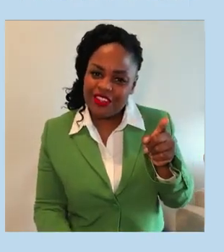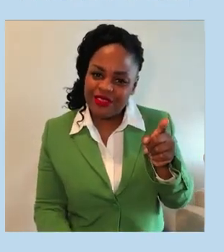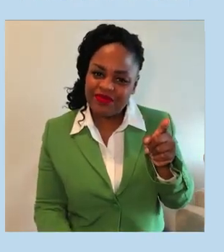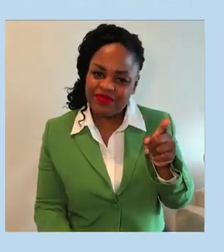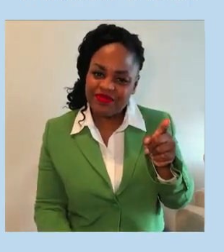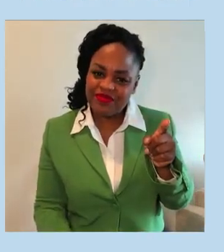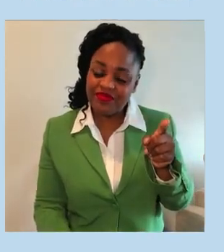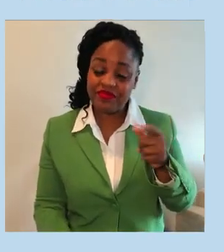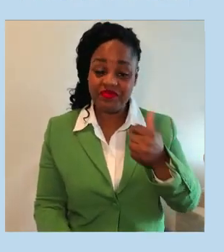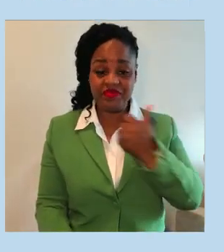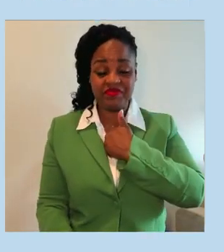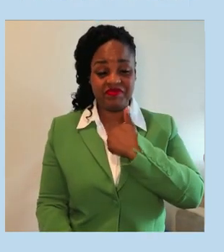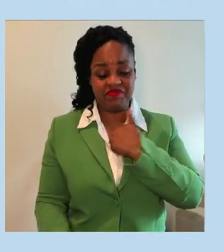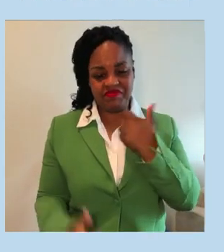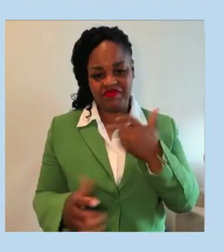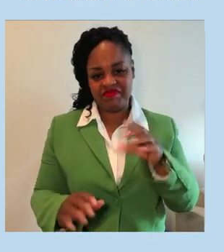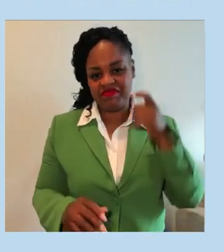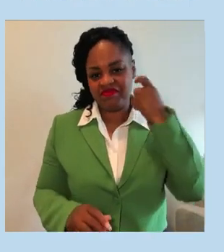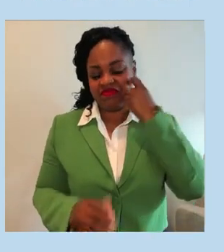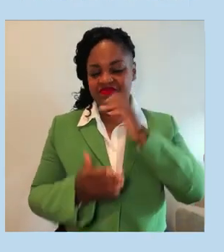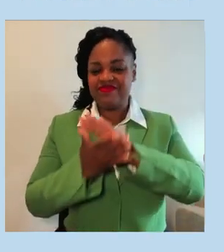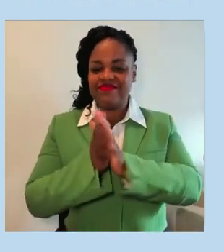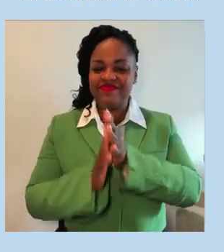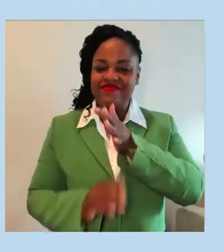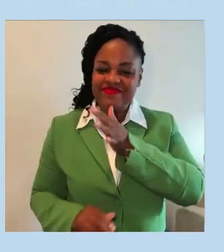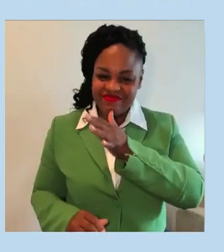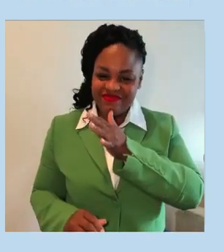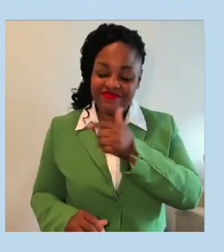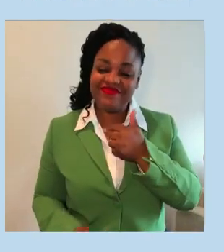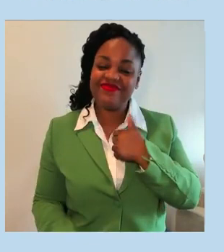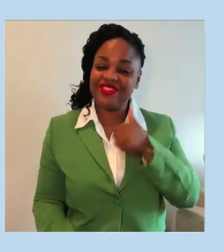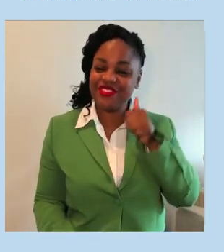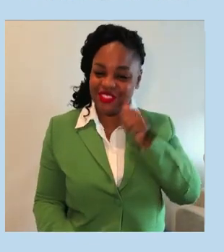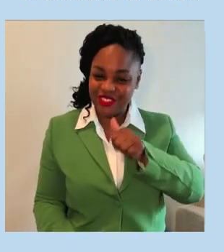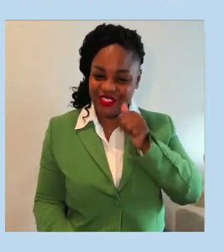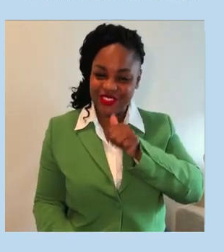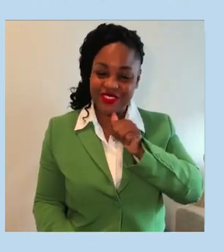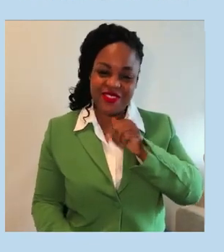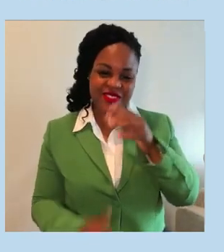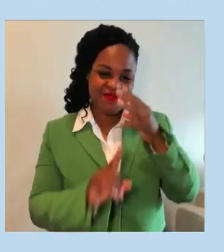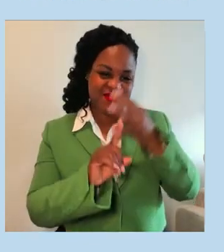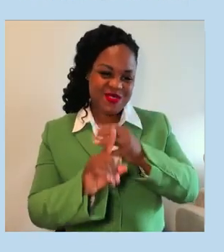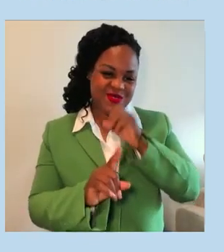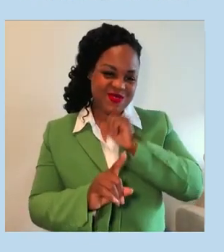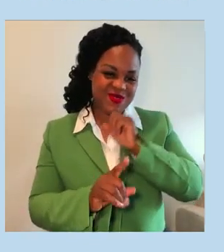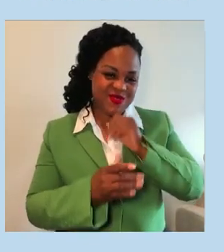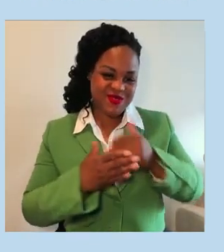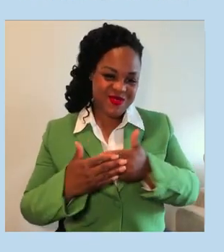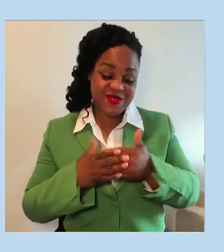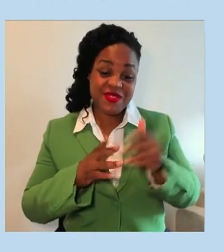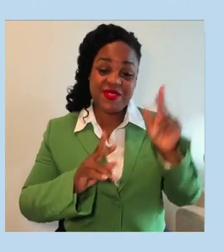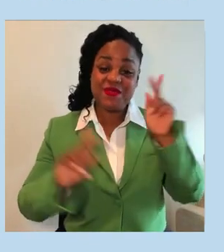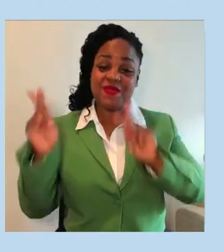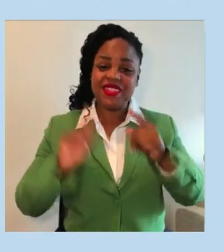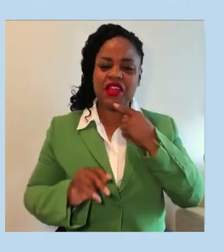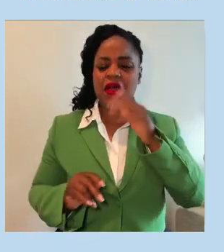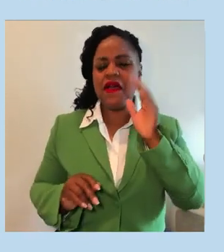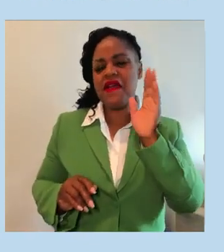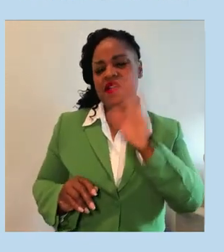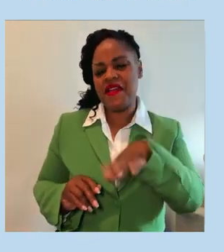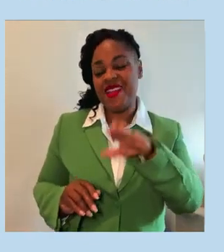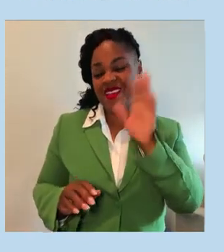4-month-old girl. People tell you this is a life-changing event. I did not believe them. I believe them